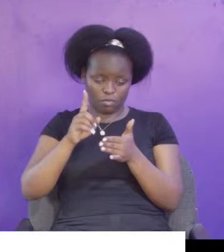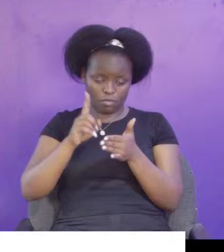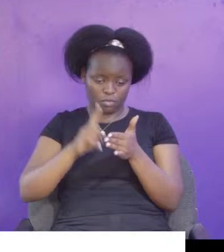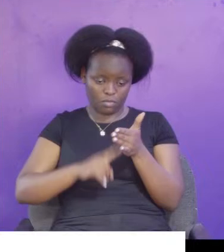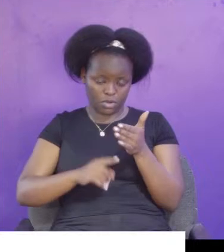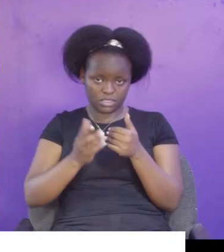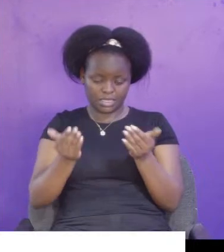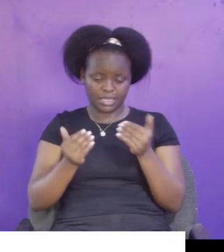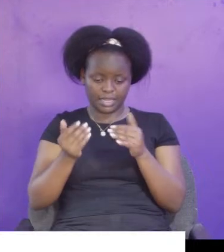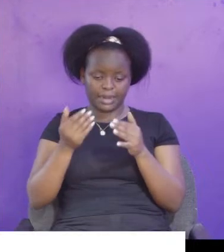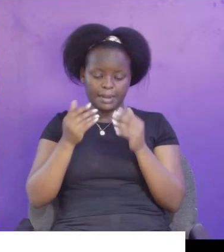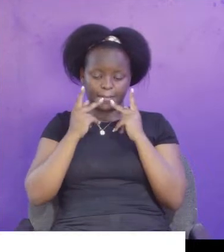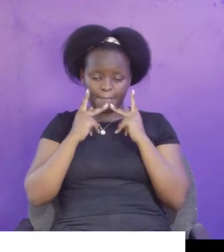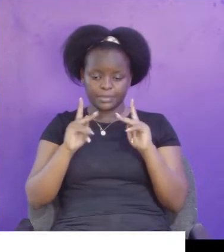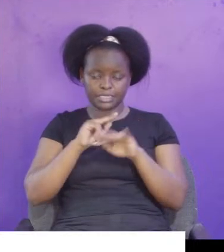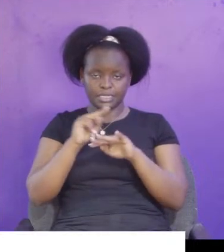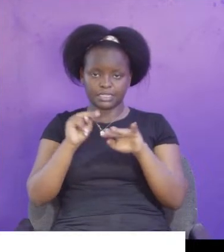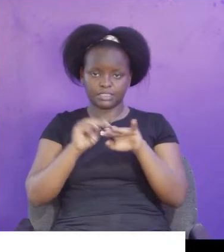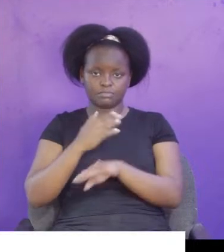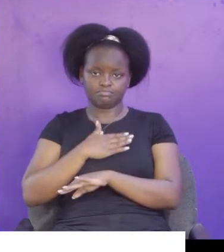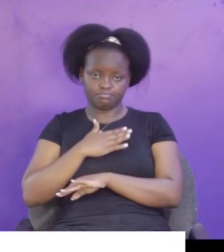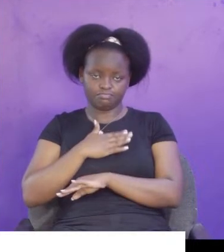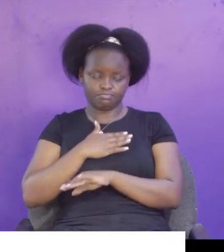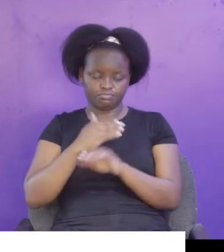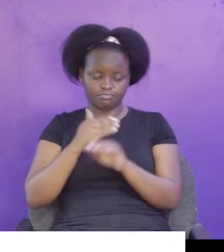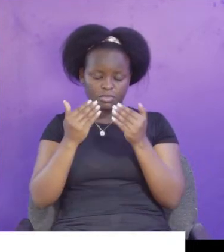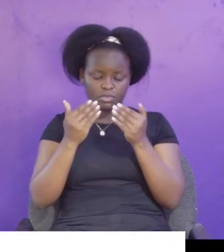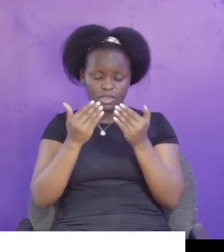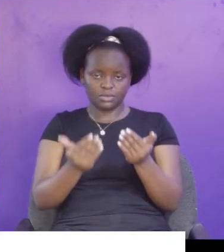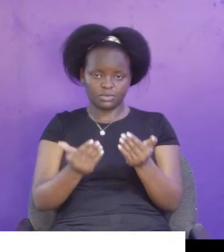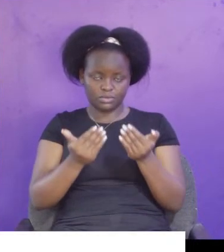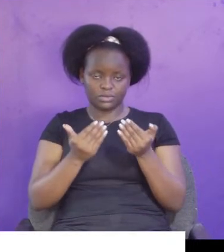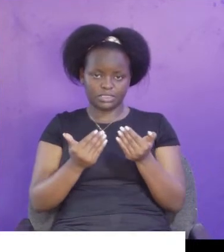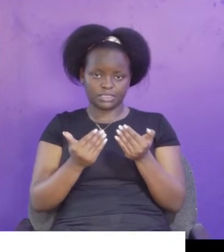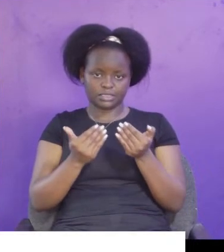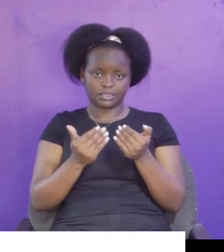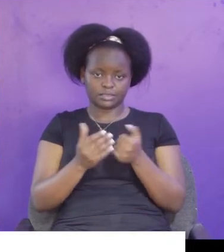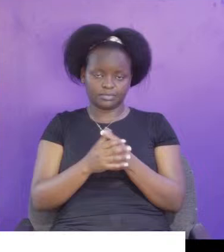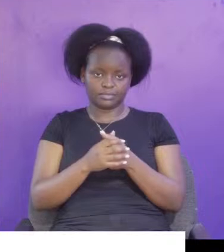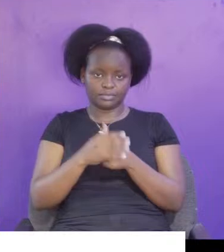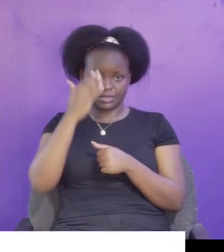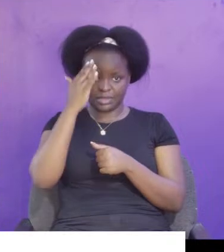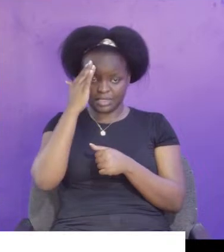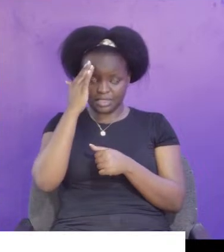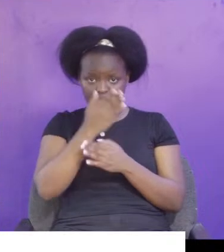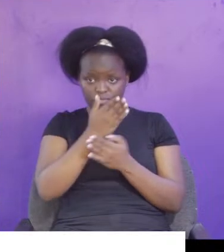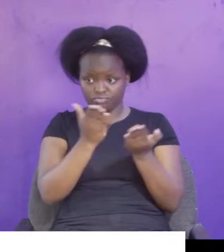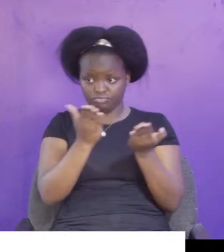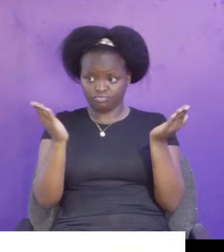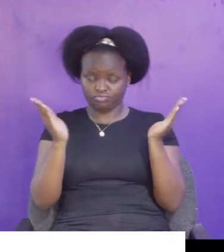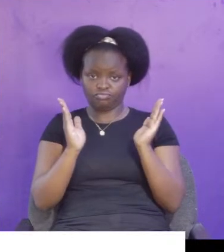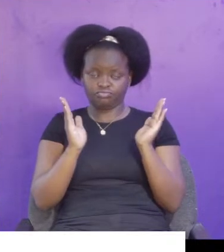our nation. We need peace. Son, I know you are all